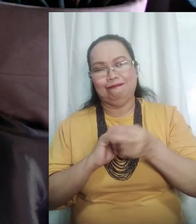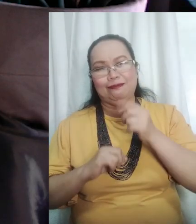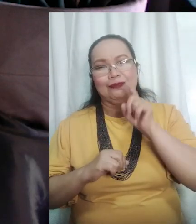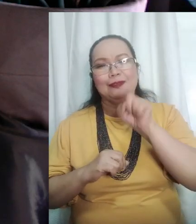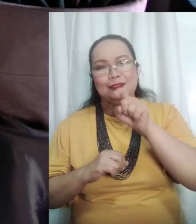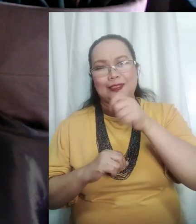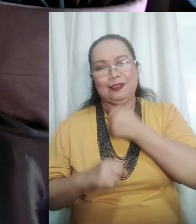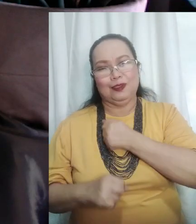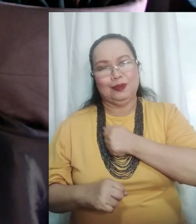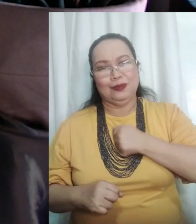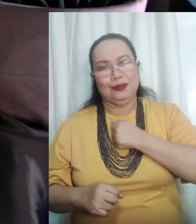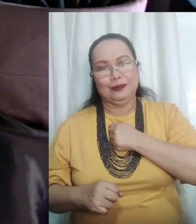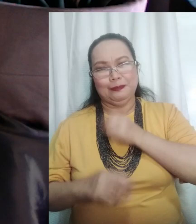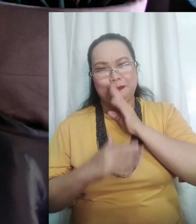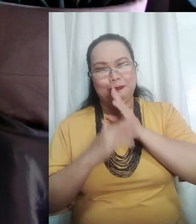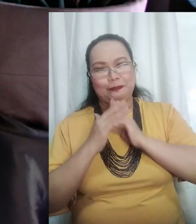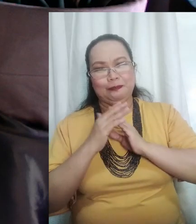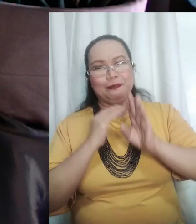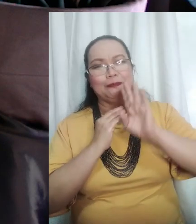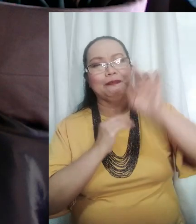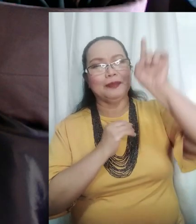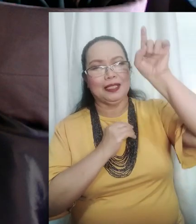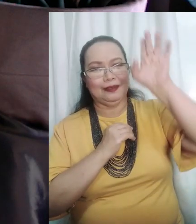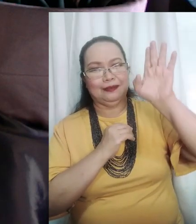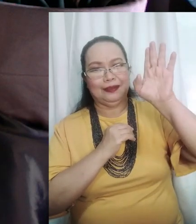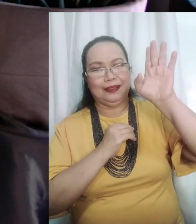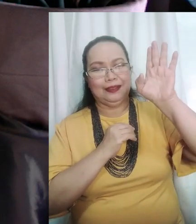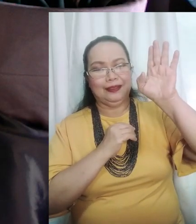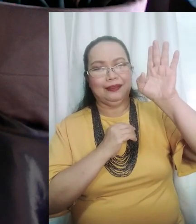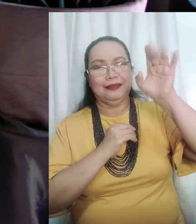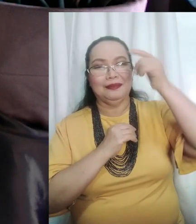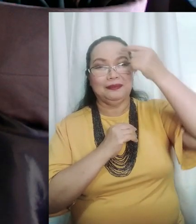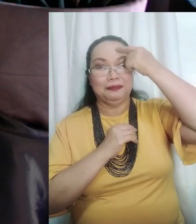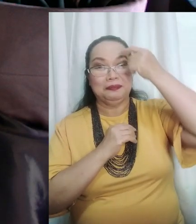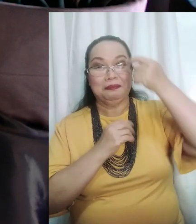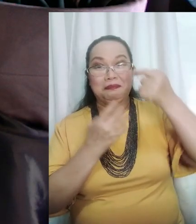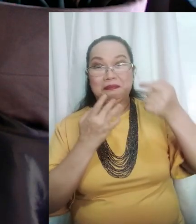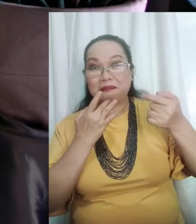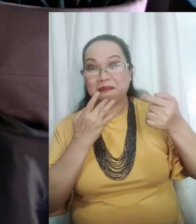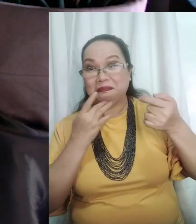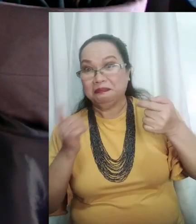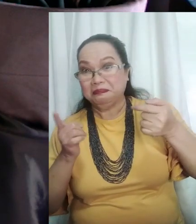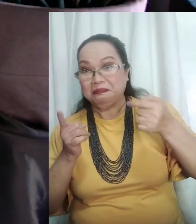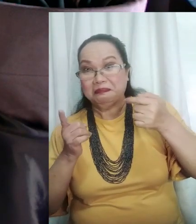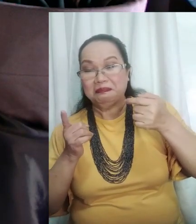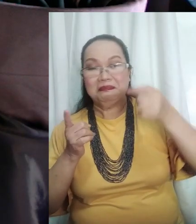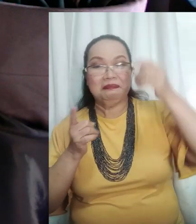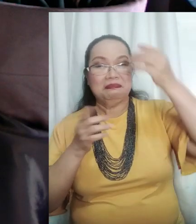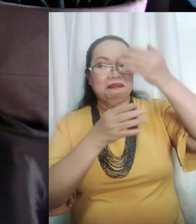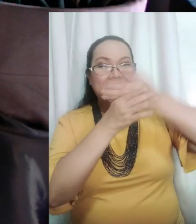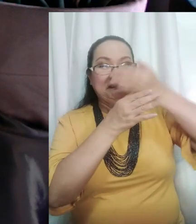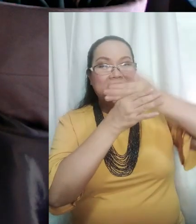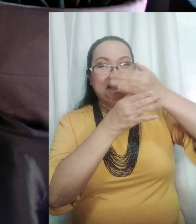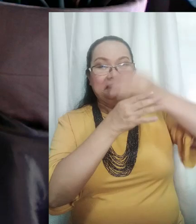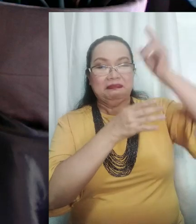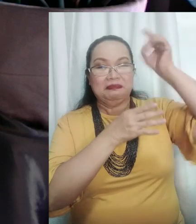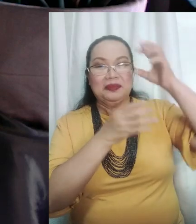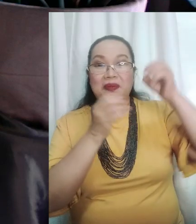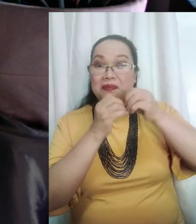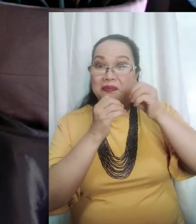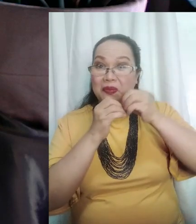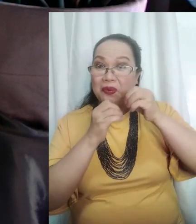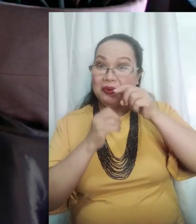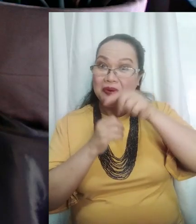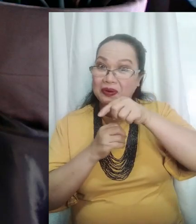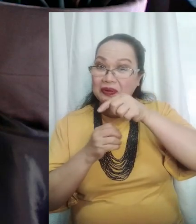Humble yourself. Go back to God. Because whoever or whatever it is you